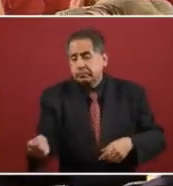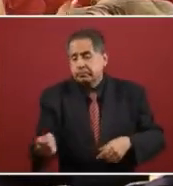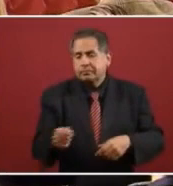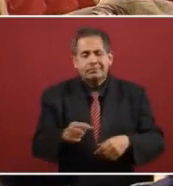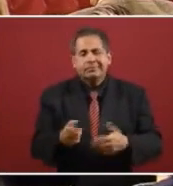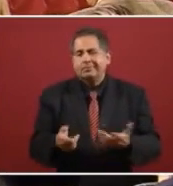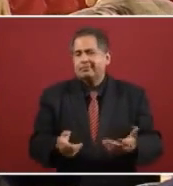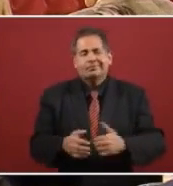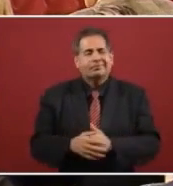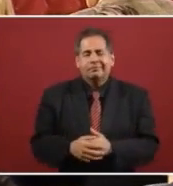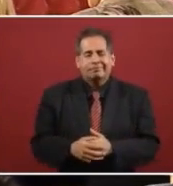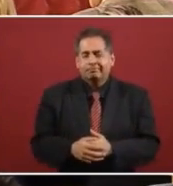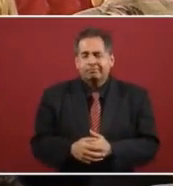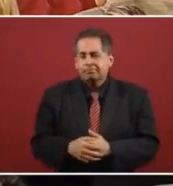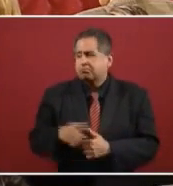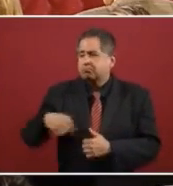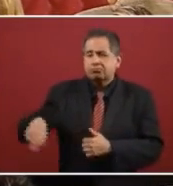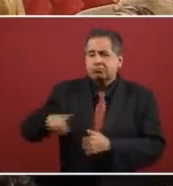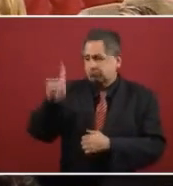And this,